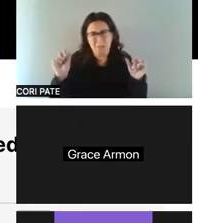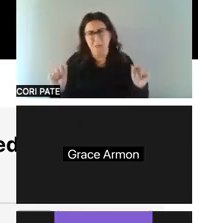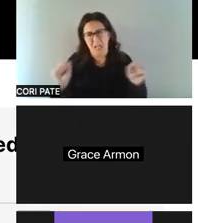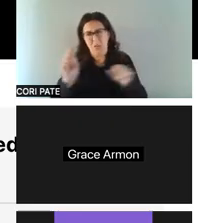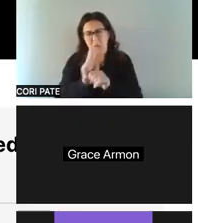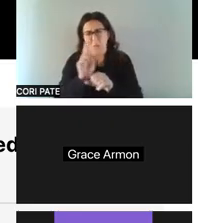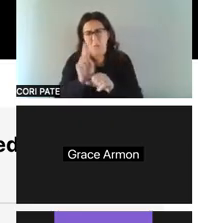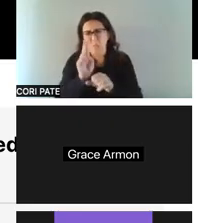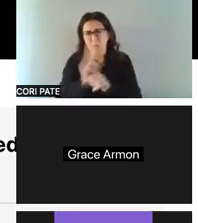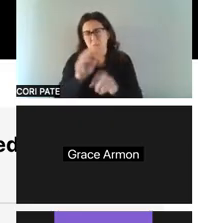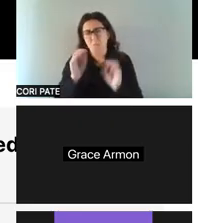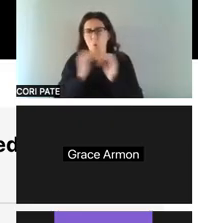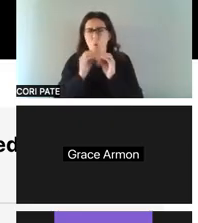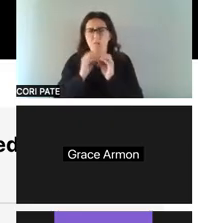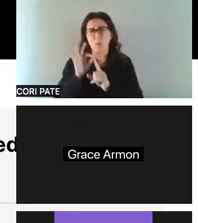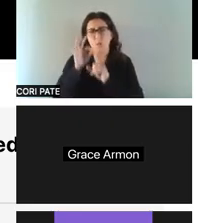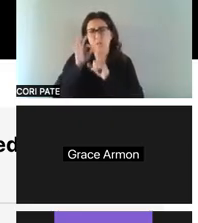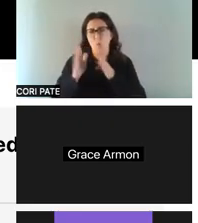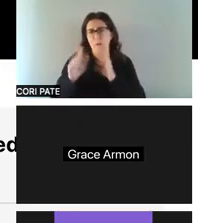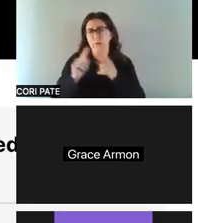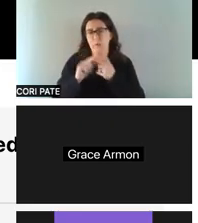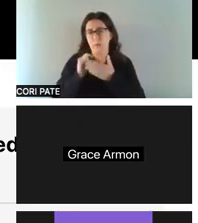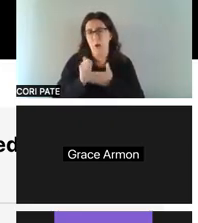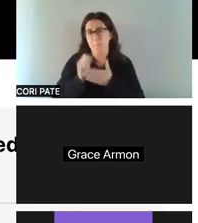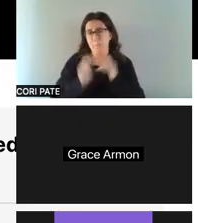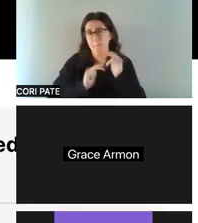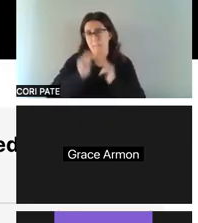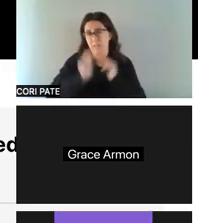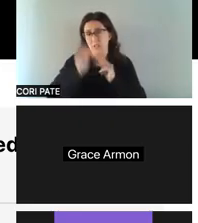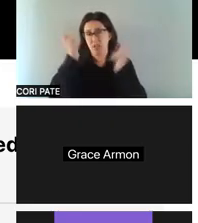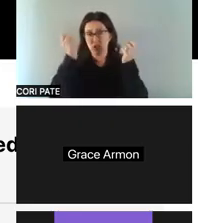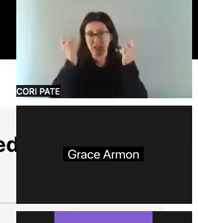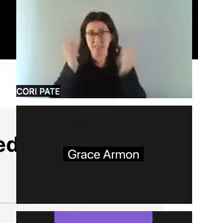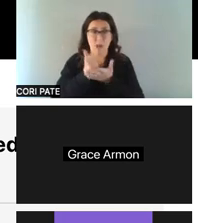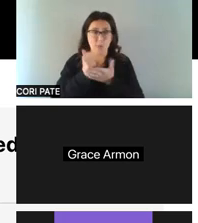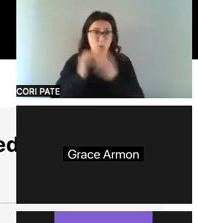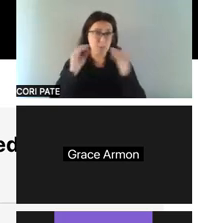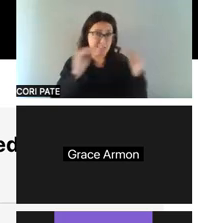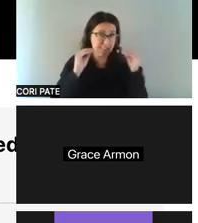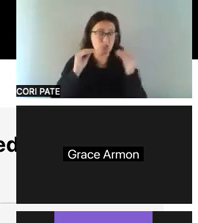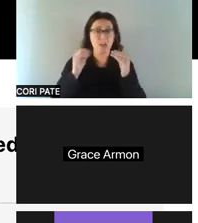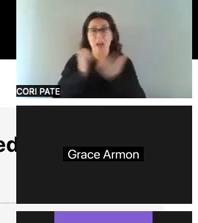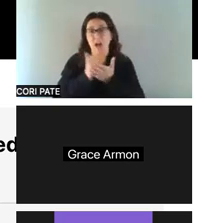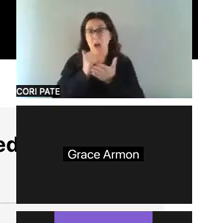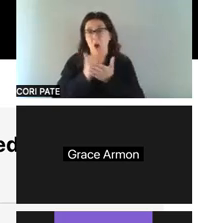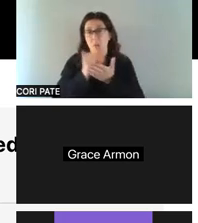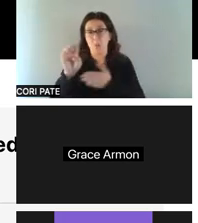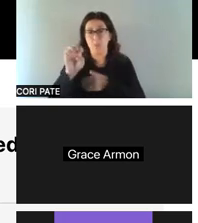very unique way to help build understanding, help teach, help inform employment specialists how to teach